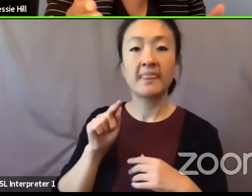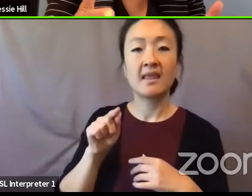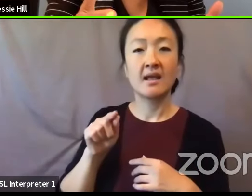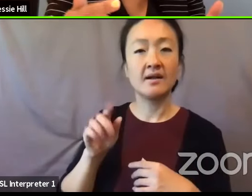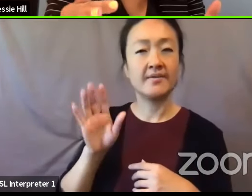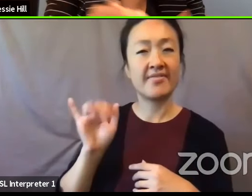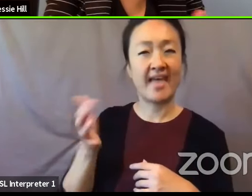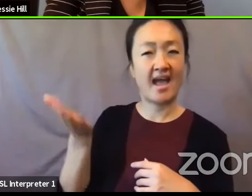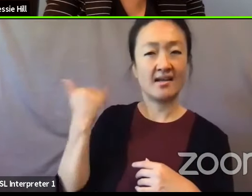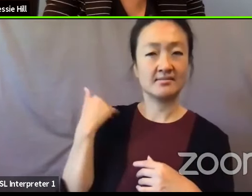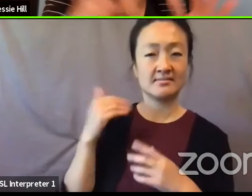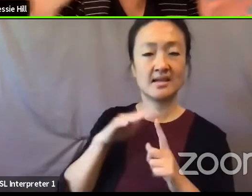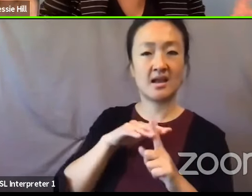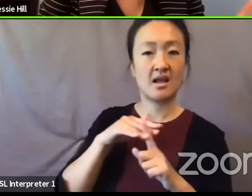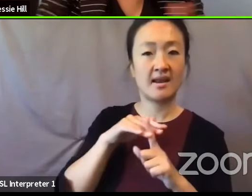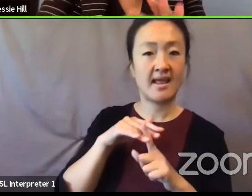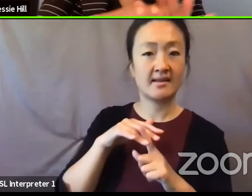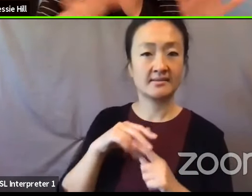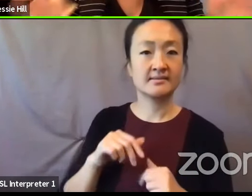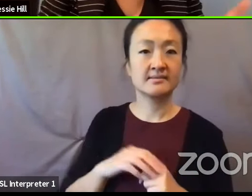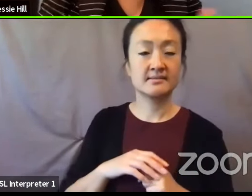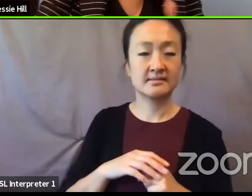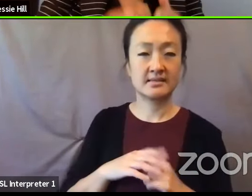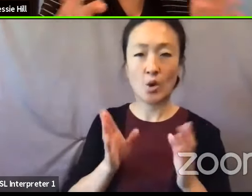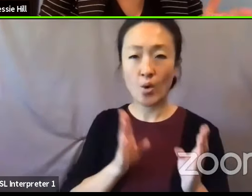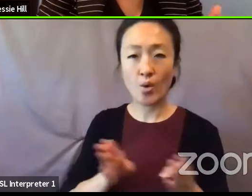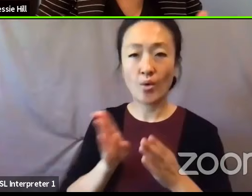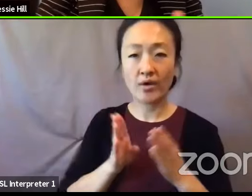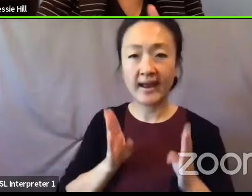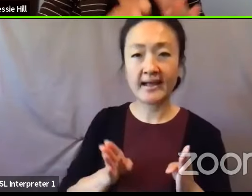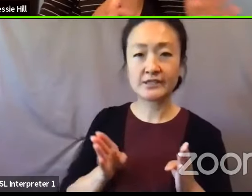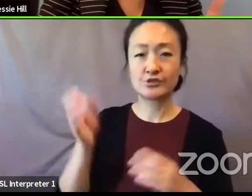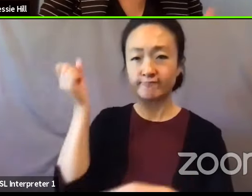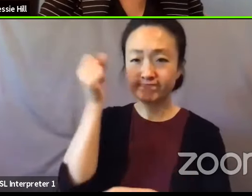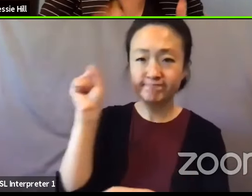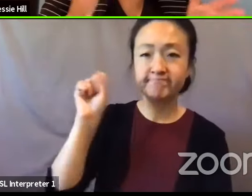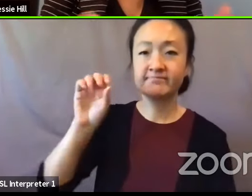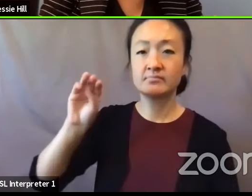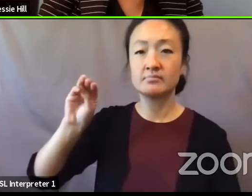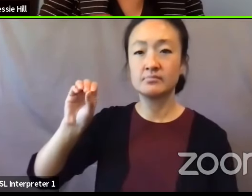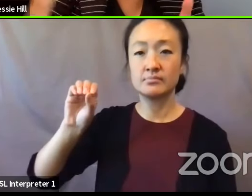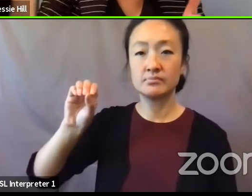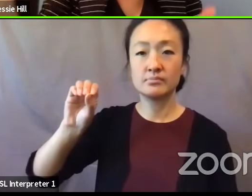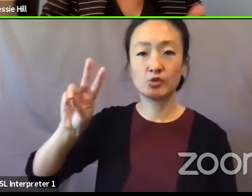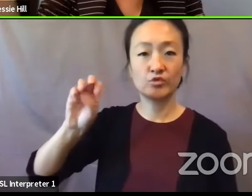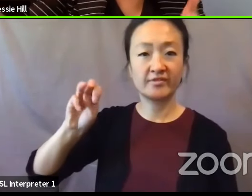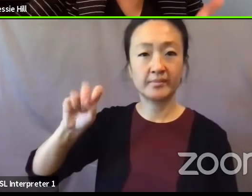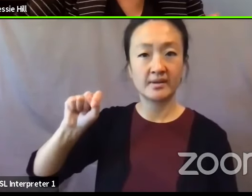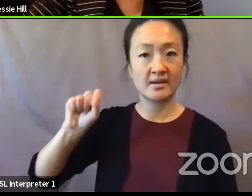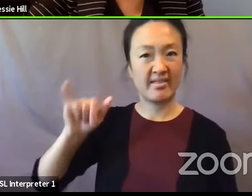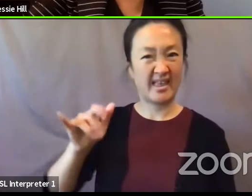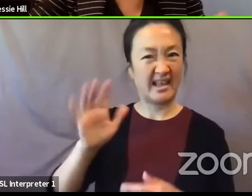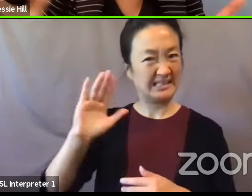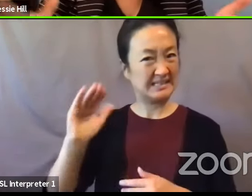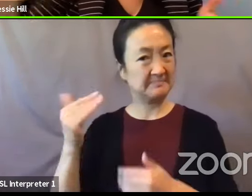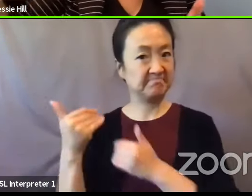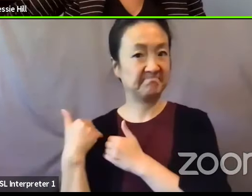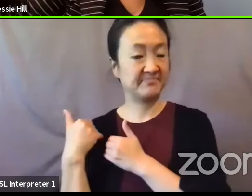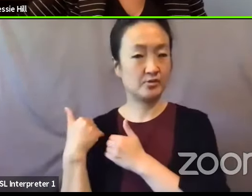that context, the sort of organizers of a movement can seemingly be held responsible for the actions of